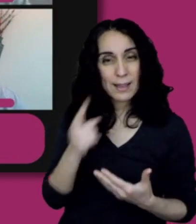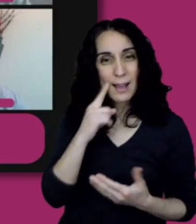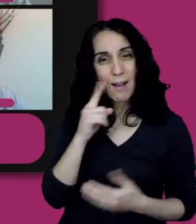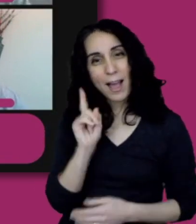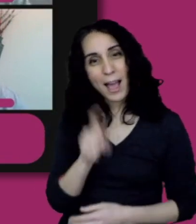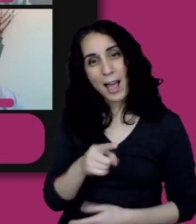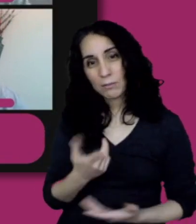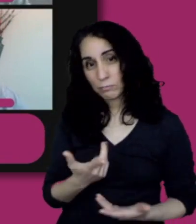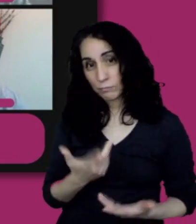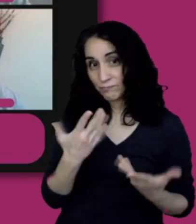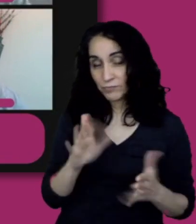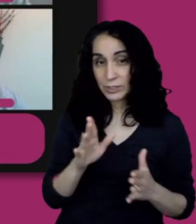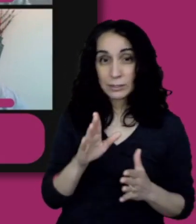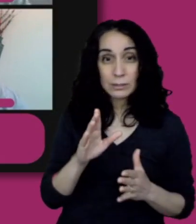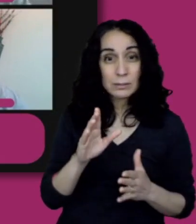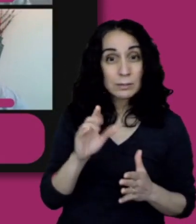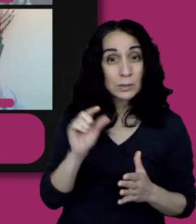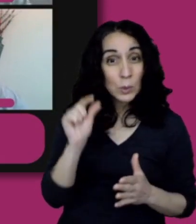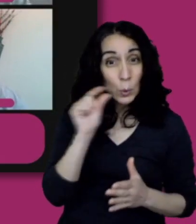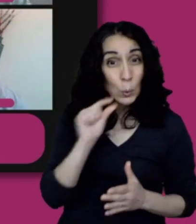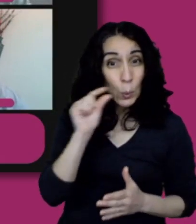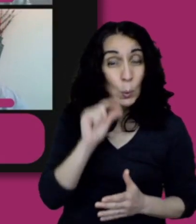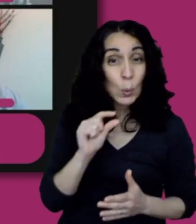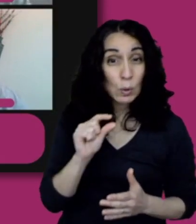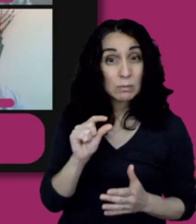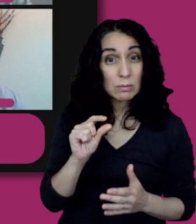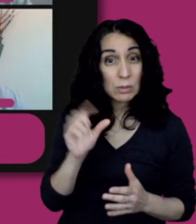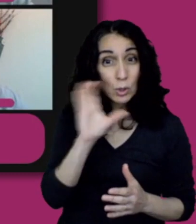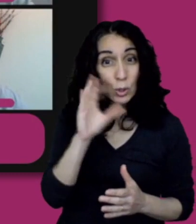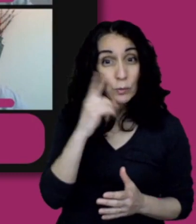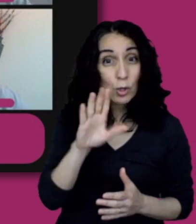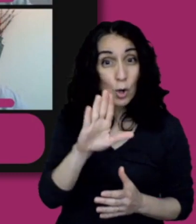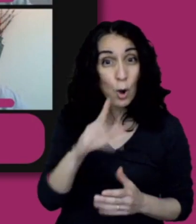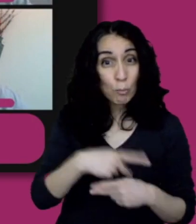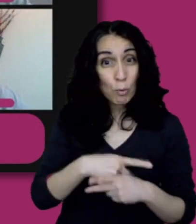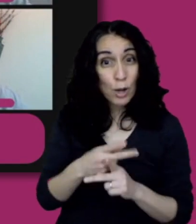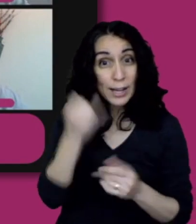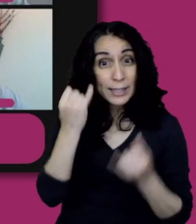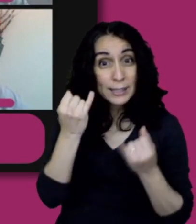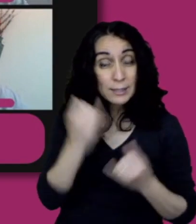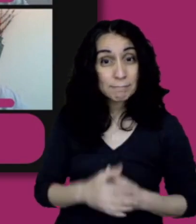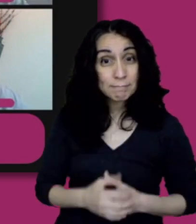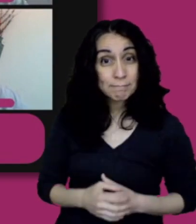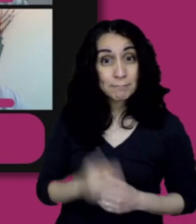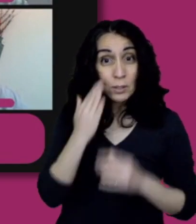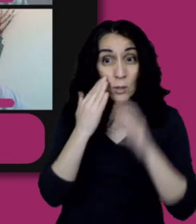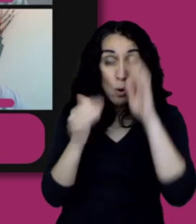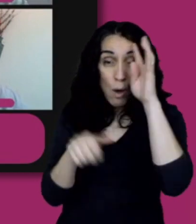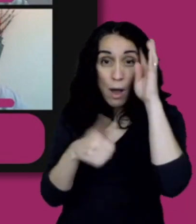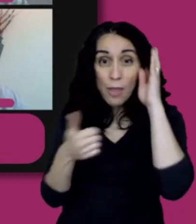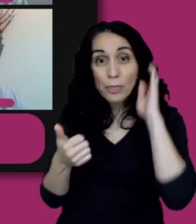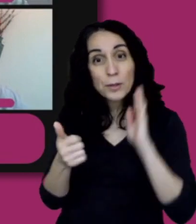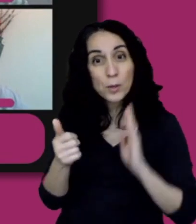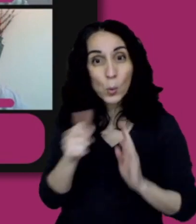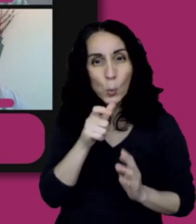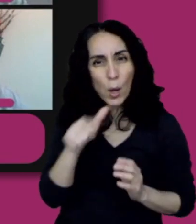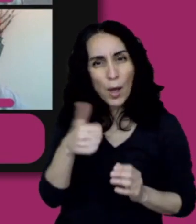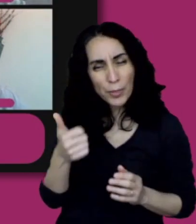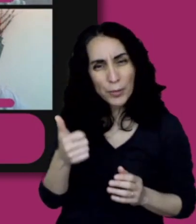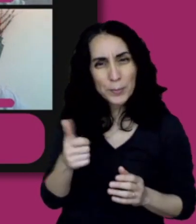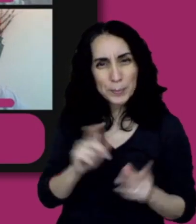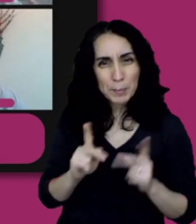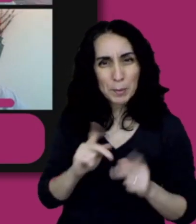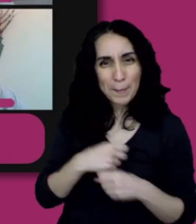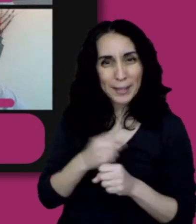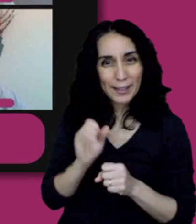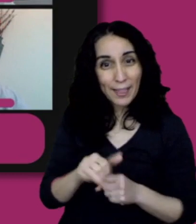to people or talk to them or ask them, have you just done a Google search of your product idea? Have you looked, do you know who else is